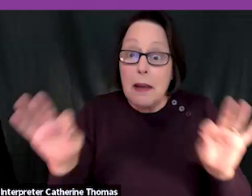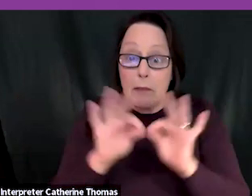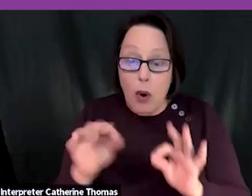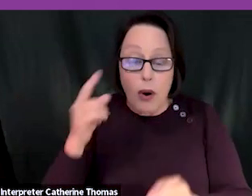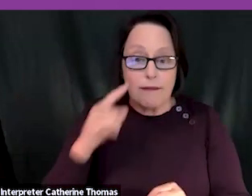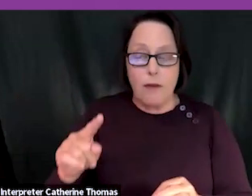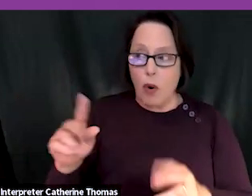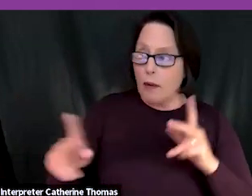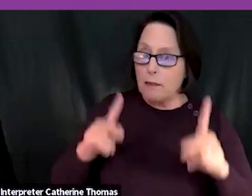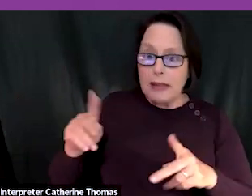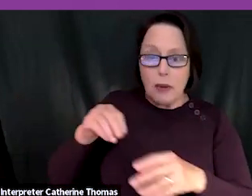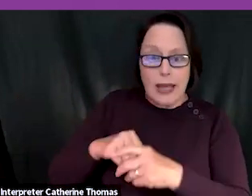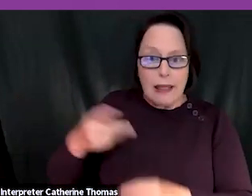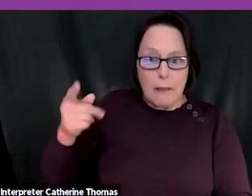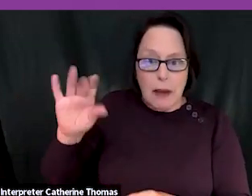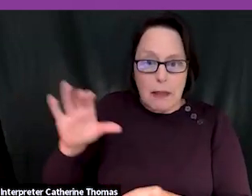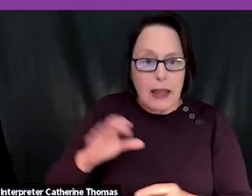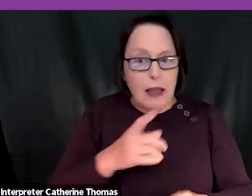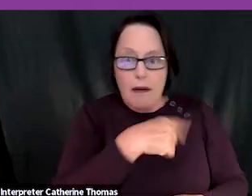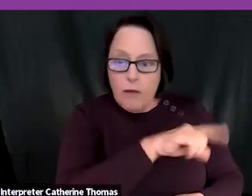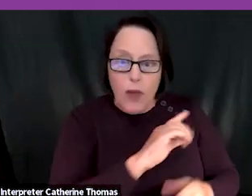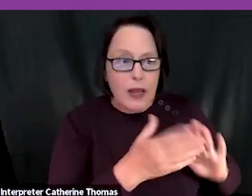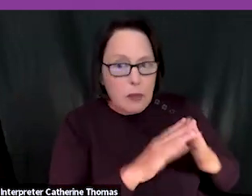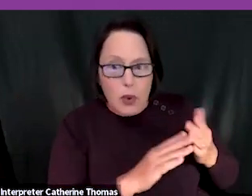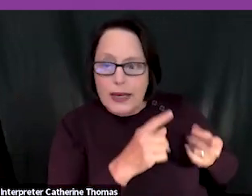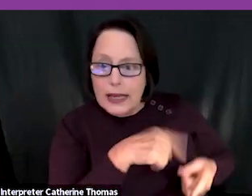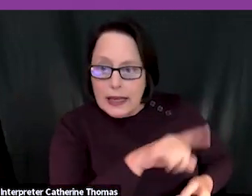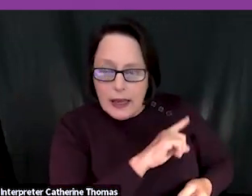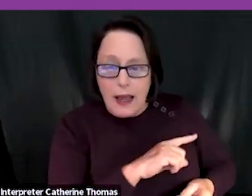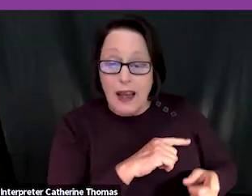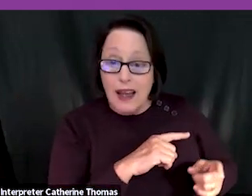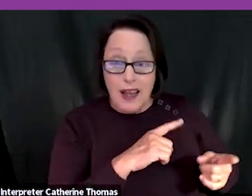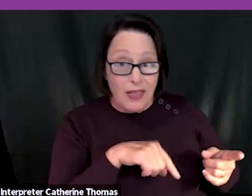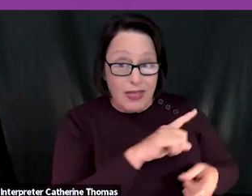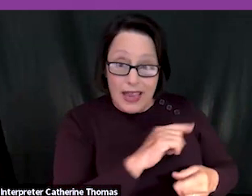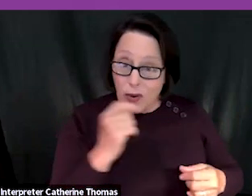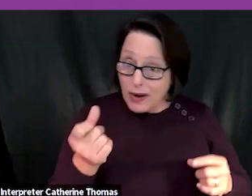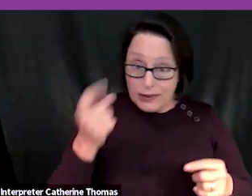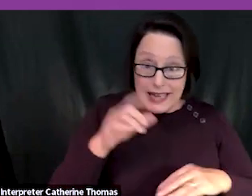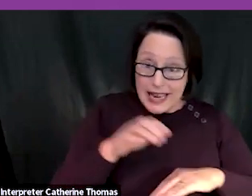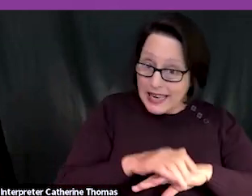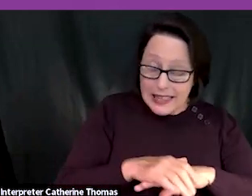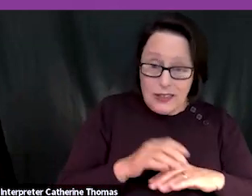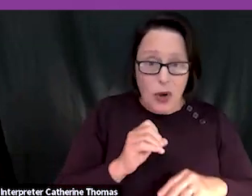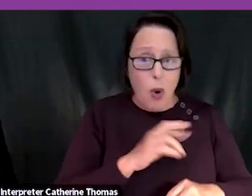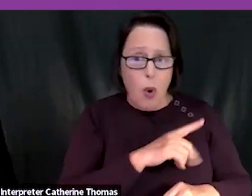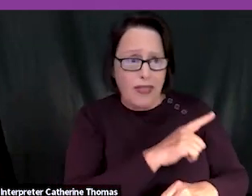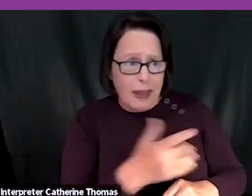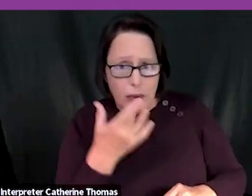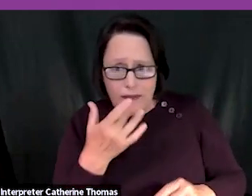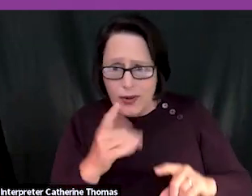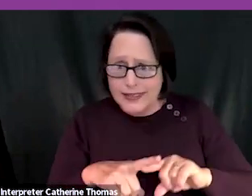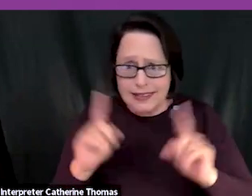of the public and community that don't understand English or maybe prefer another